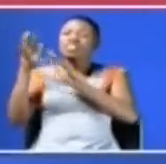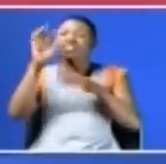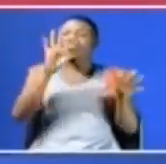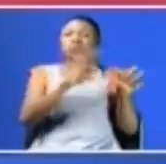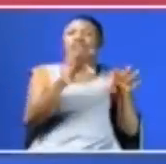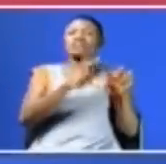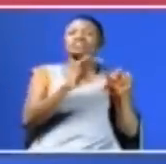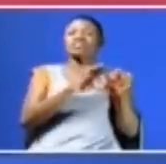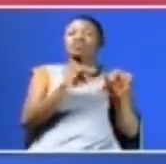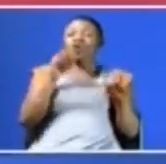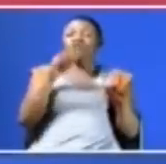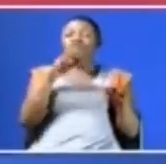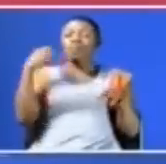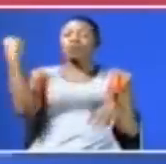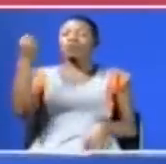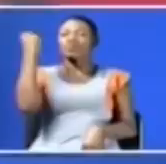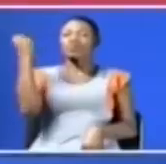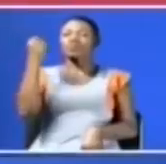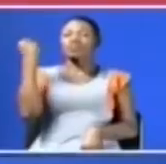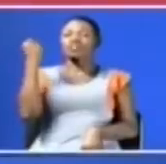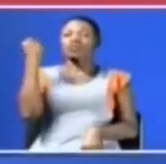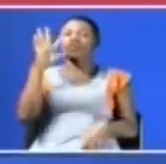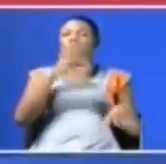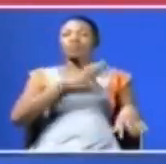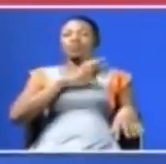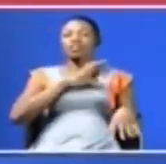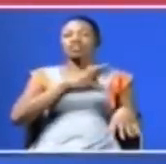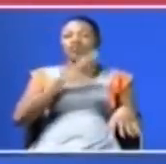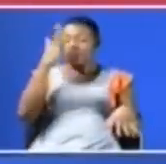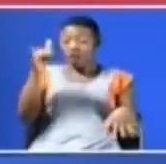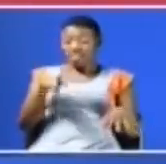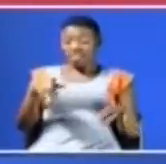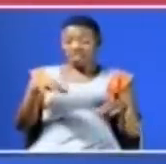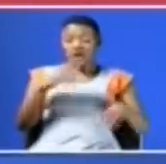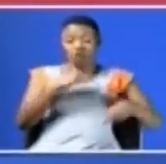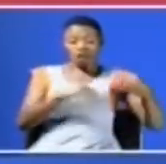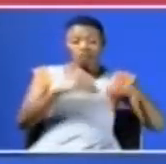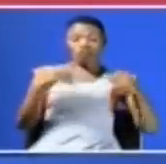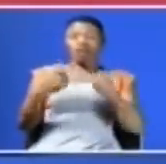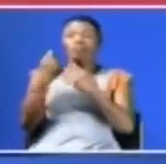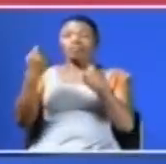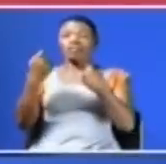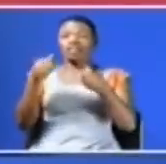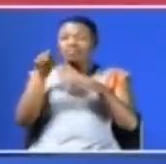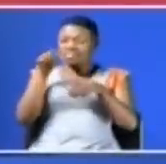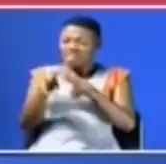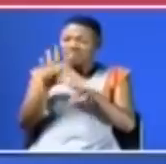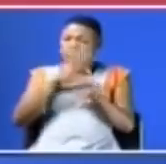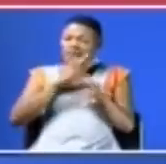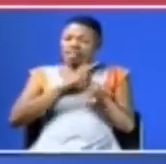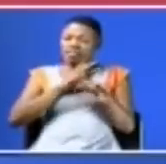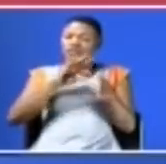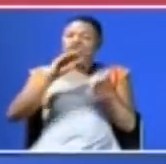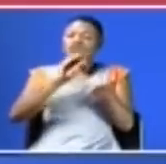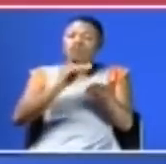beneficiary of the political benefits of why that corruption has been done. He is a beneficiary of